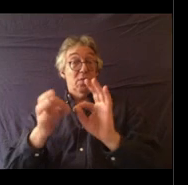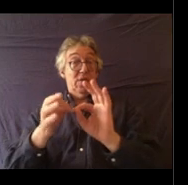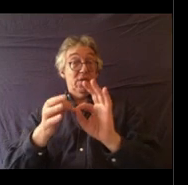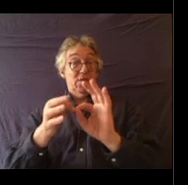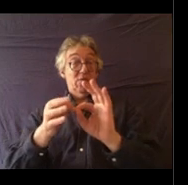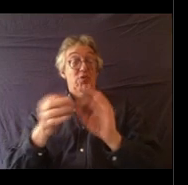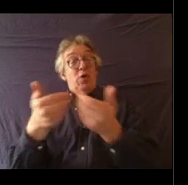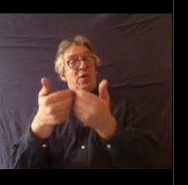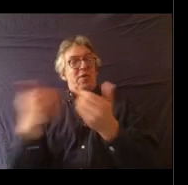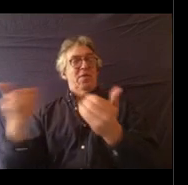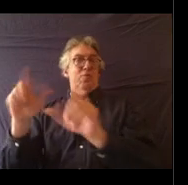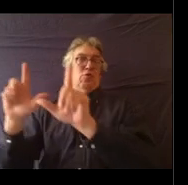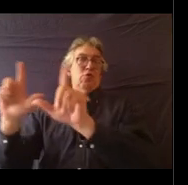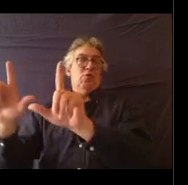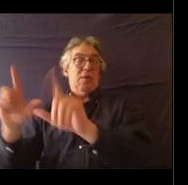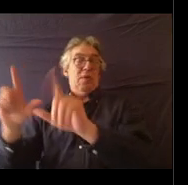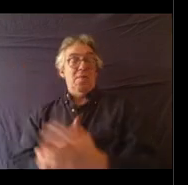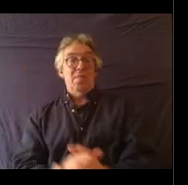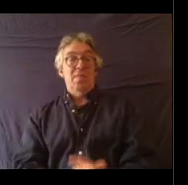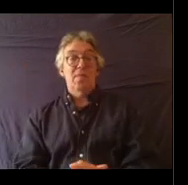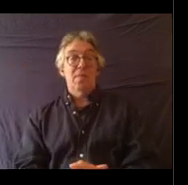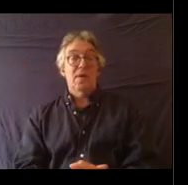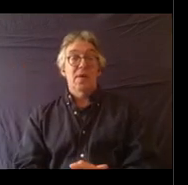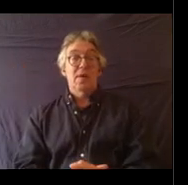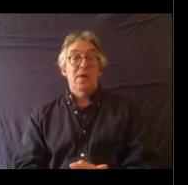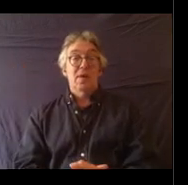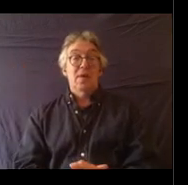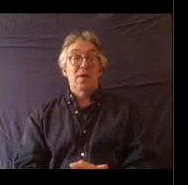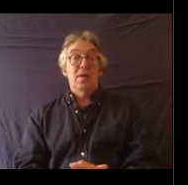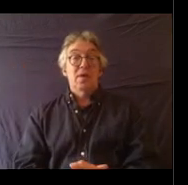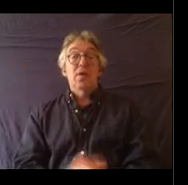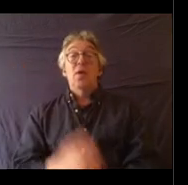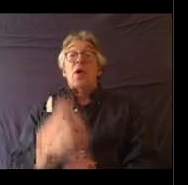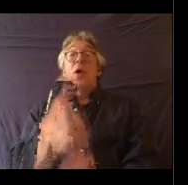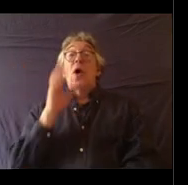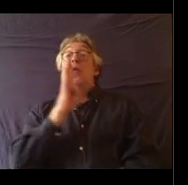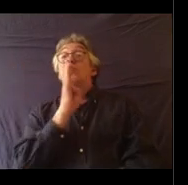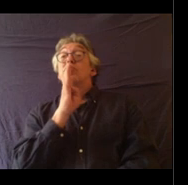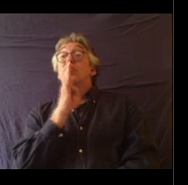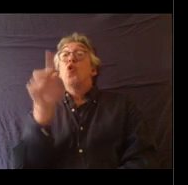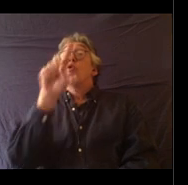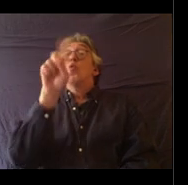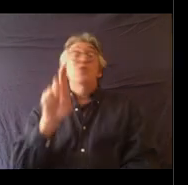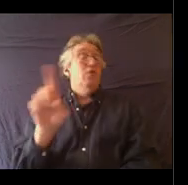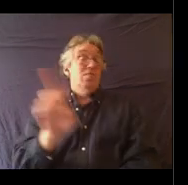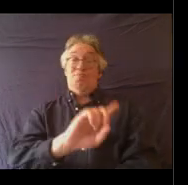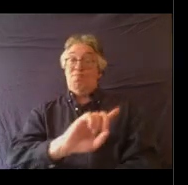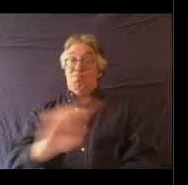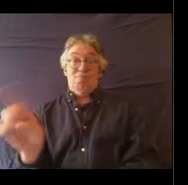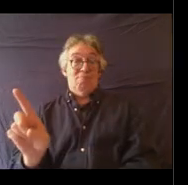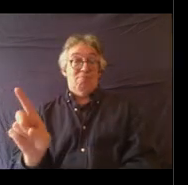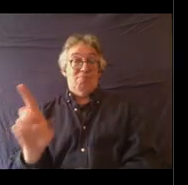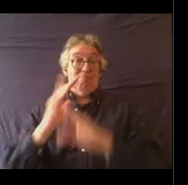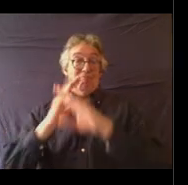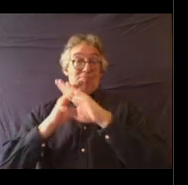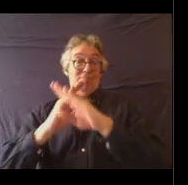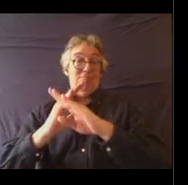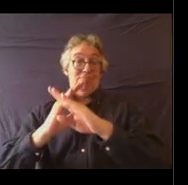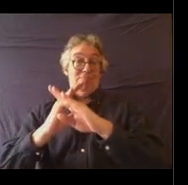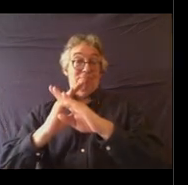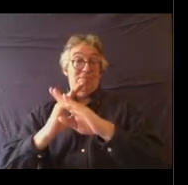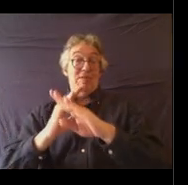We will not allow any oral questions. So all the questions, please use the questions